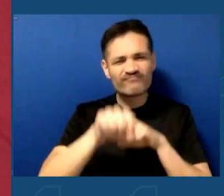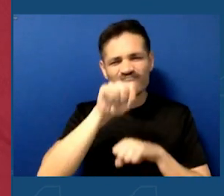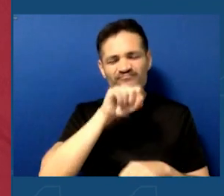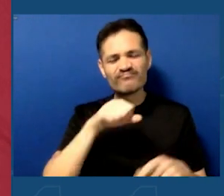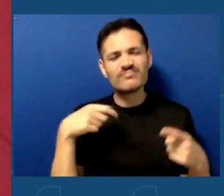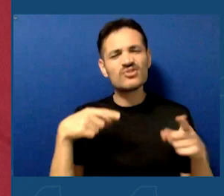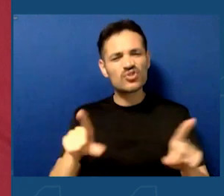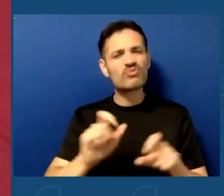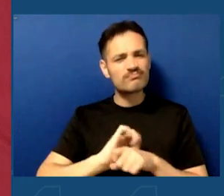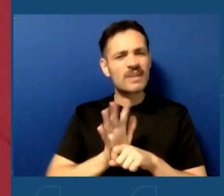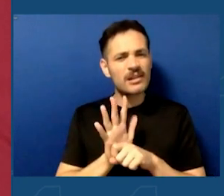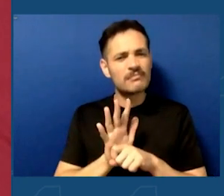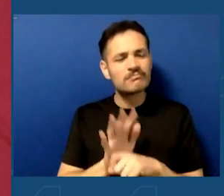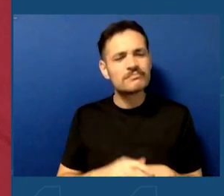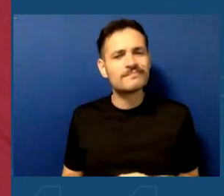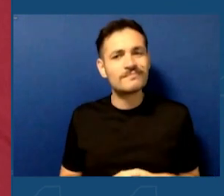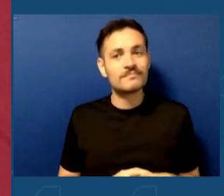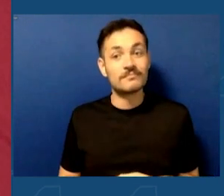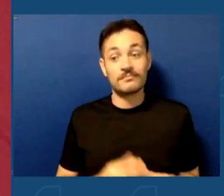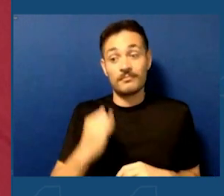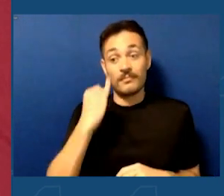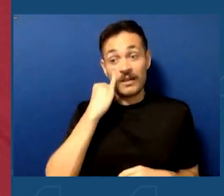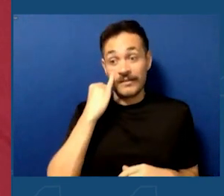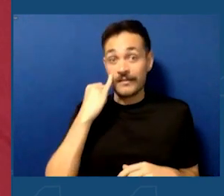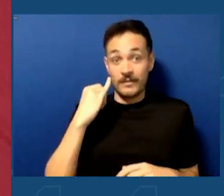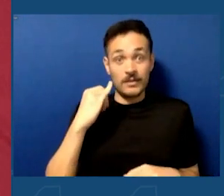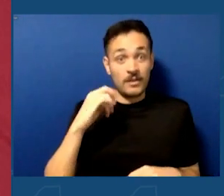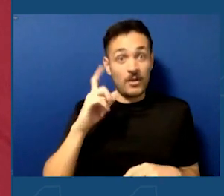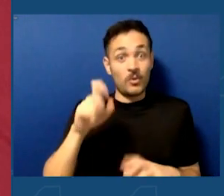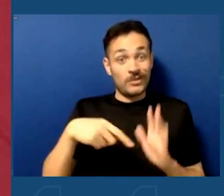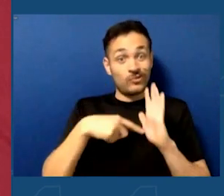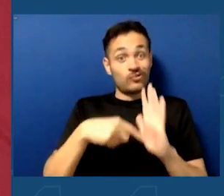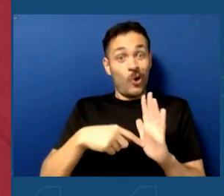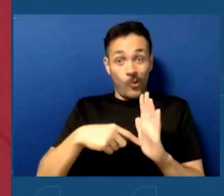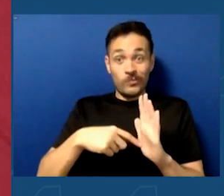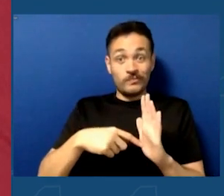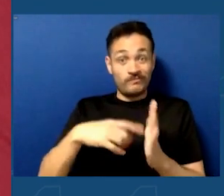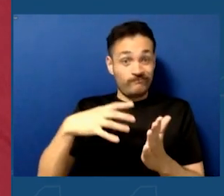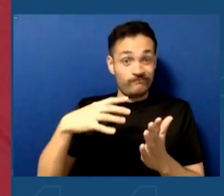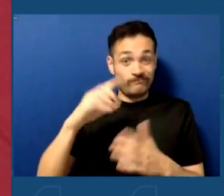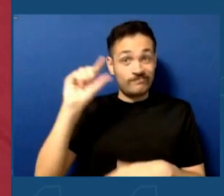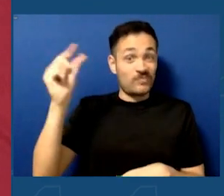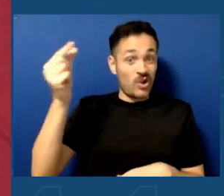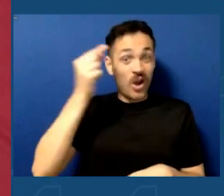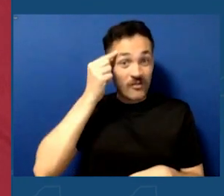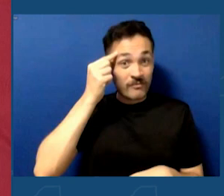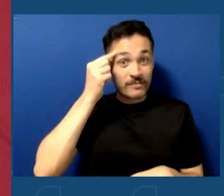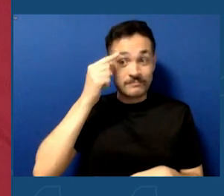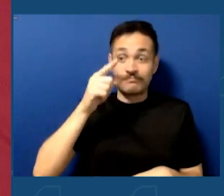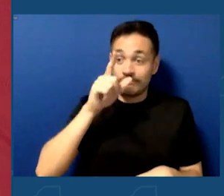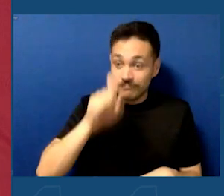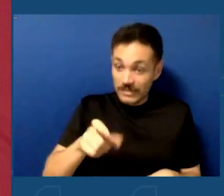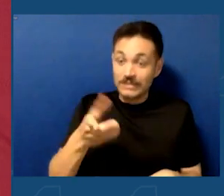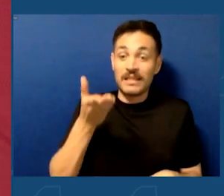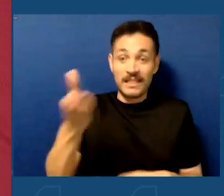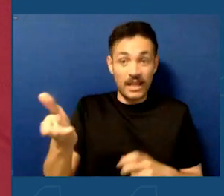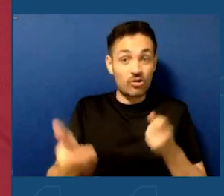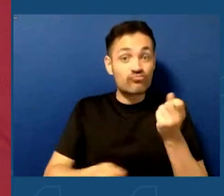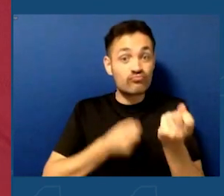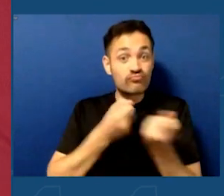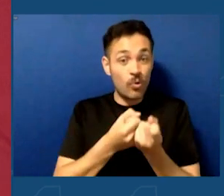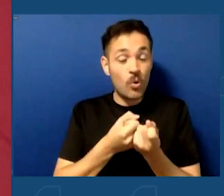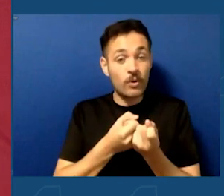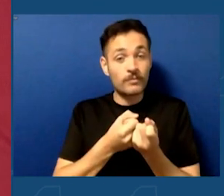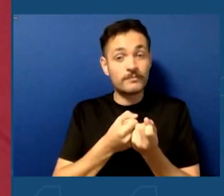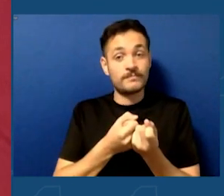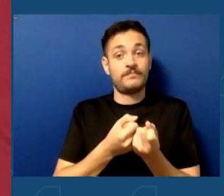a time to show that the federal government must be there at times of natural